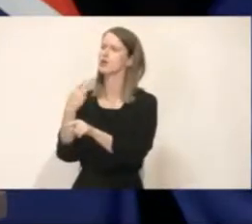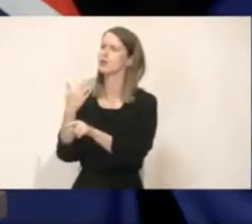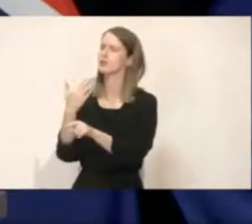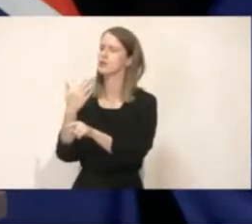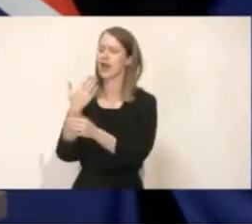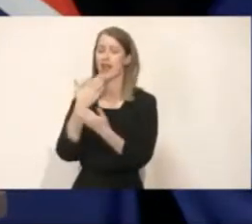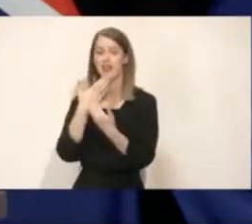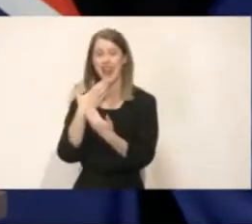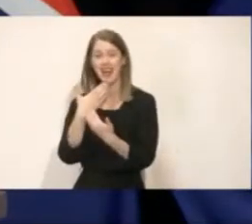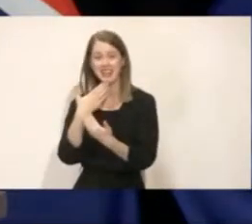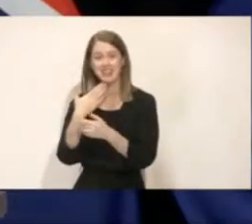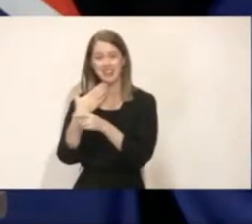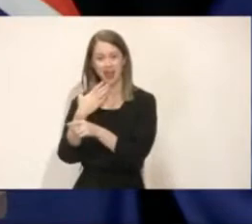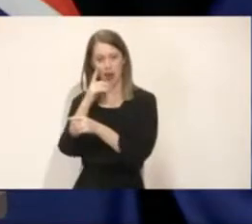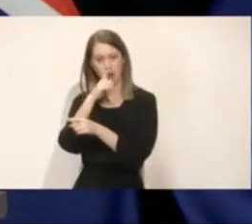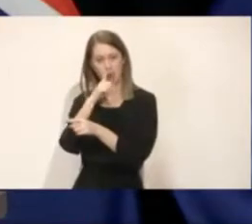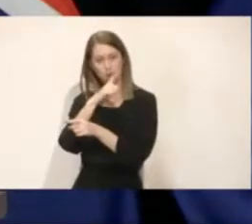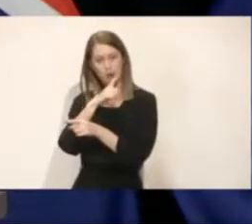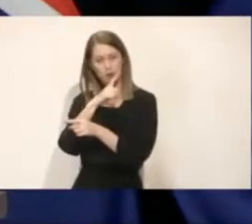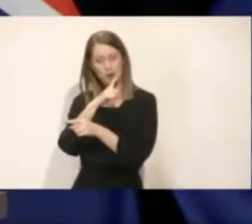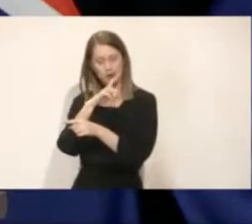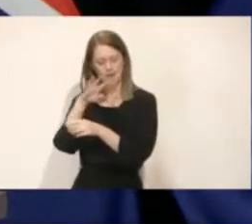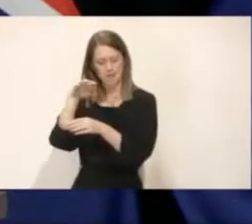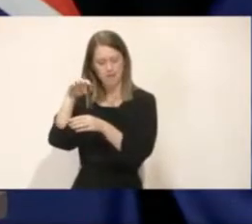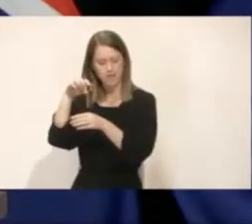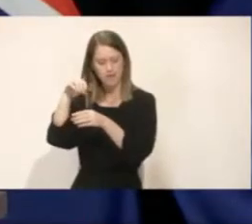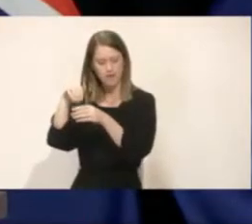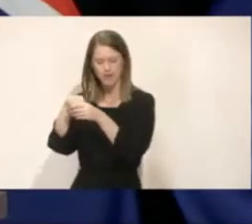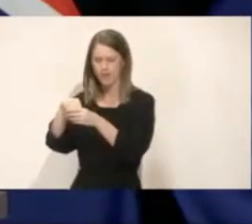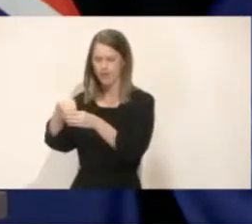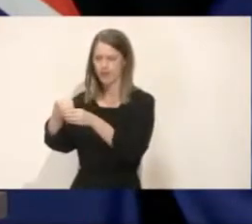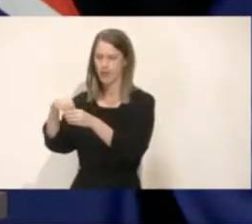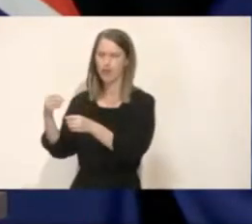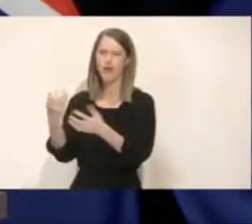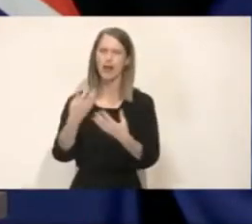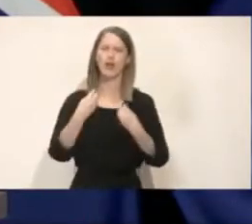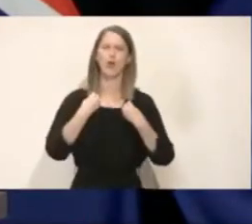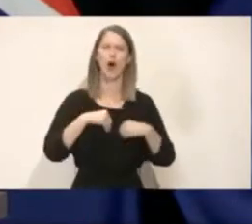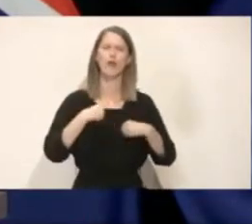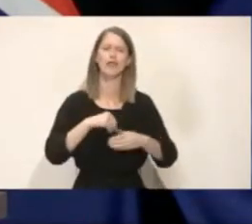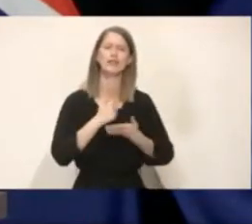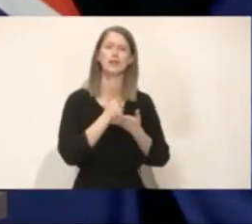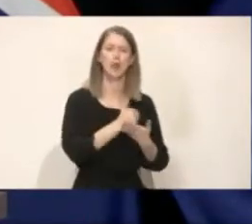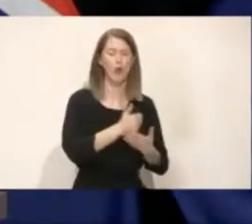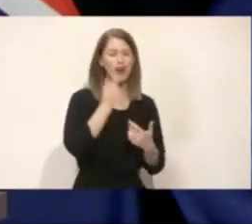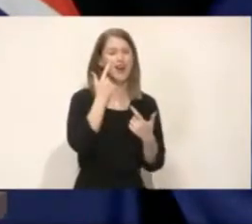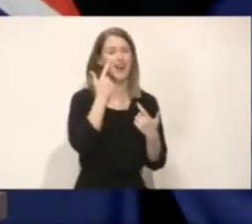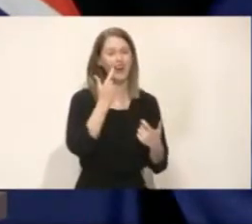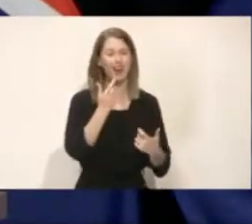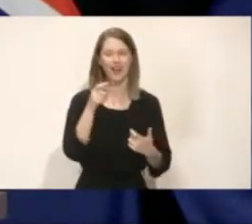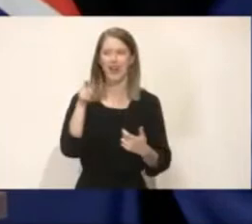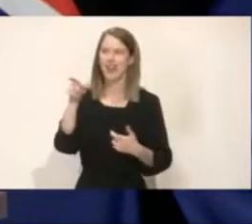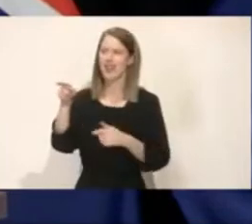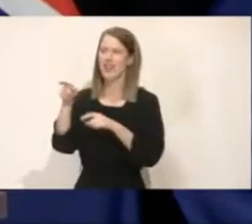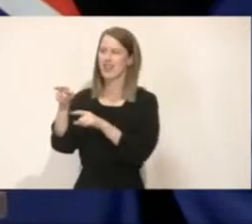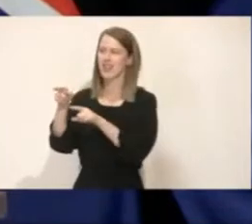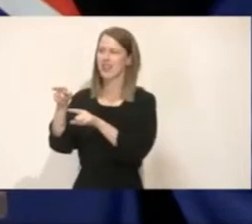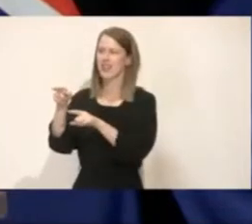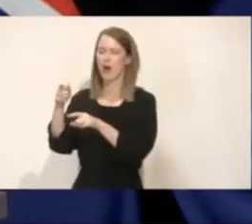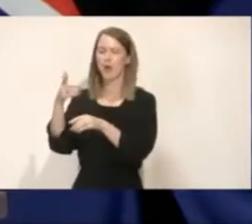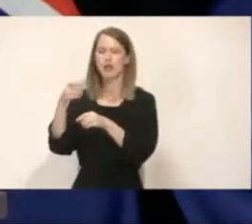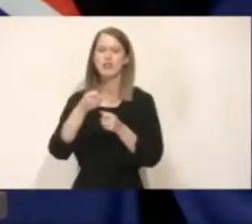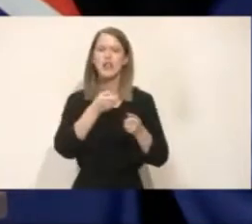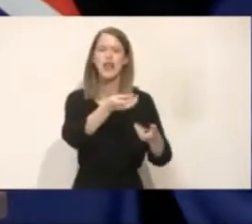to thank those who were part of providing welfare support and care They were in between deliveries, working